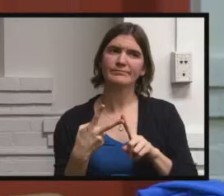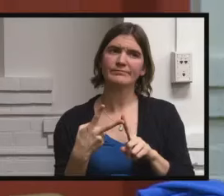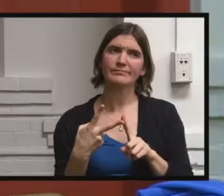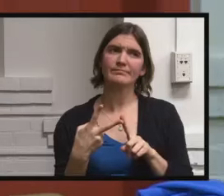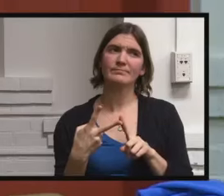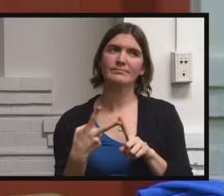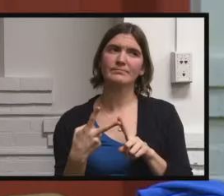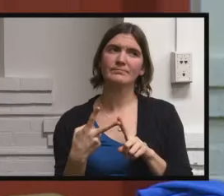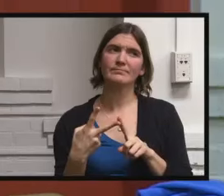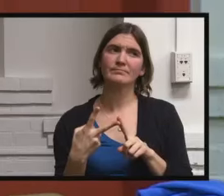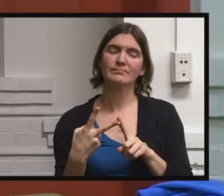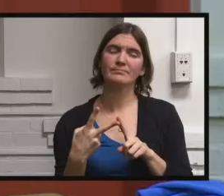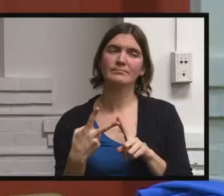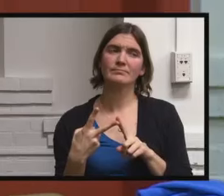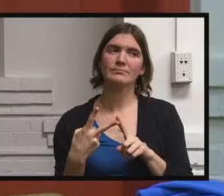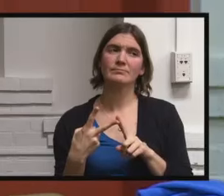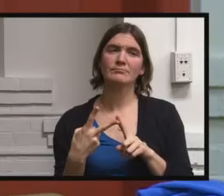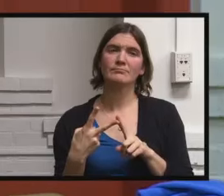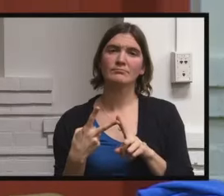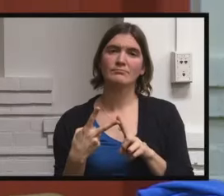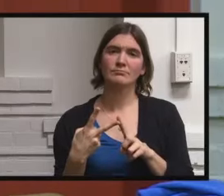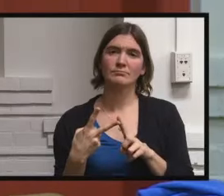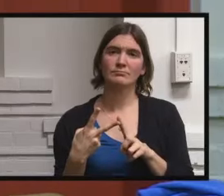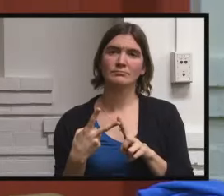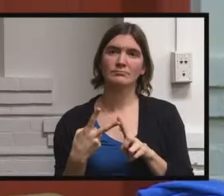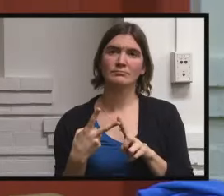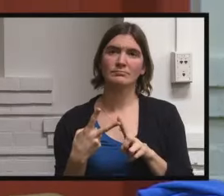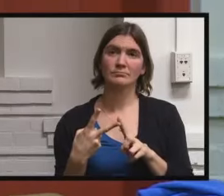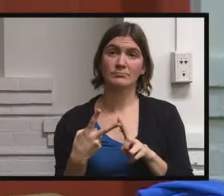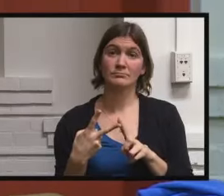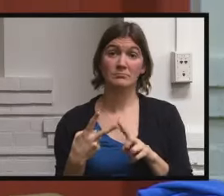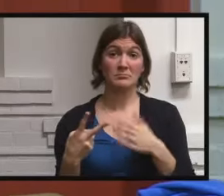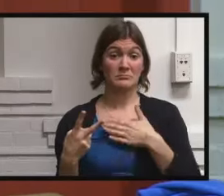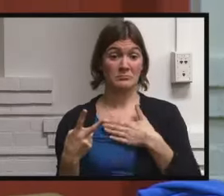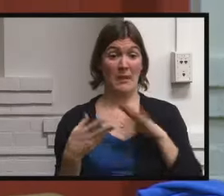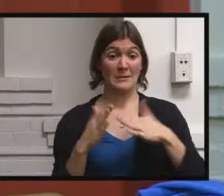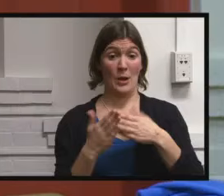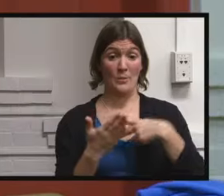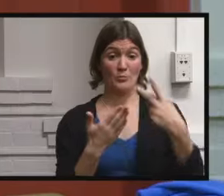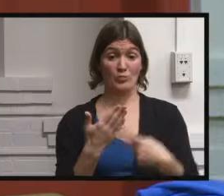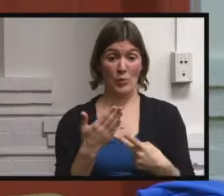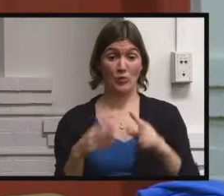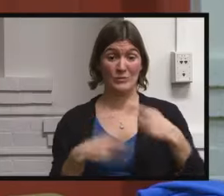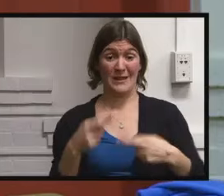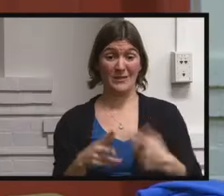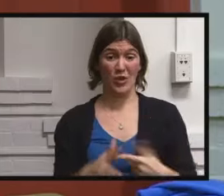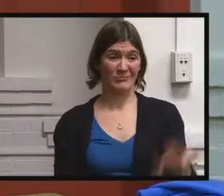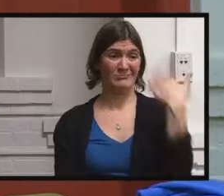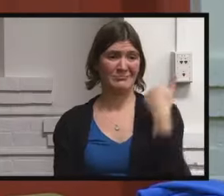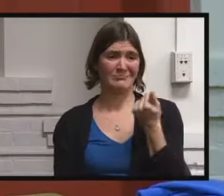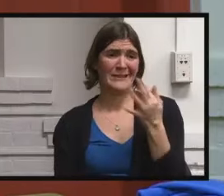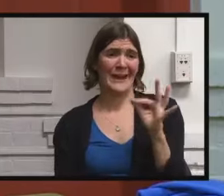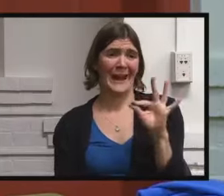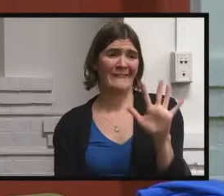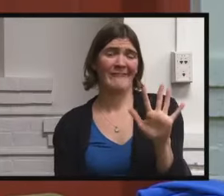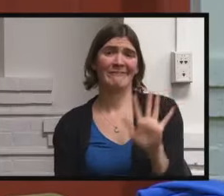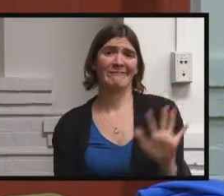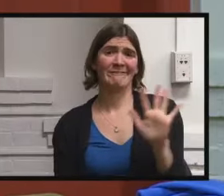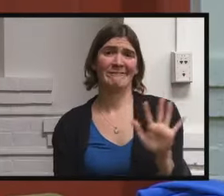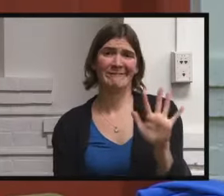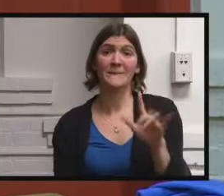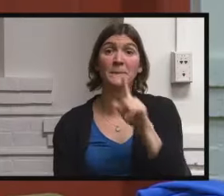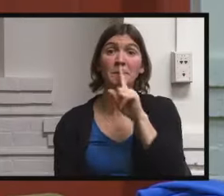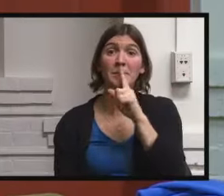is the fact that our recycling program started back in the mid-90s when there was